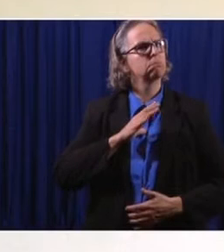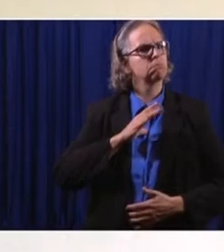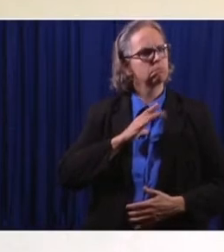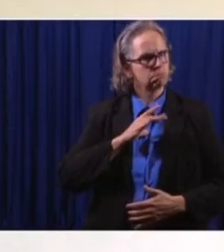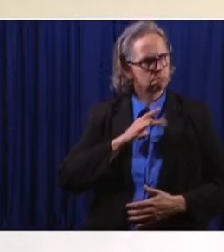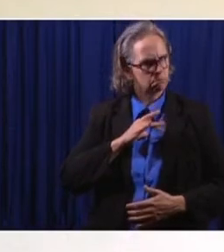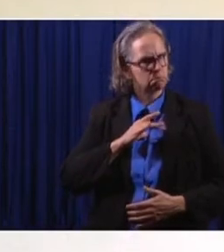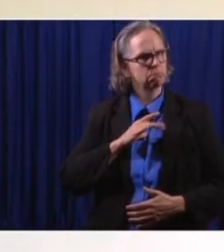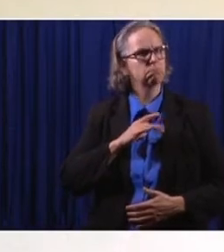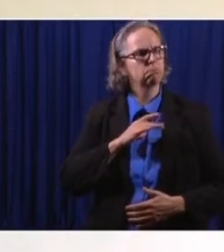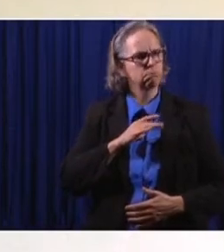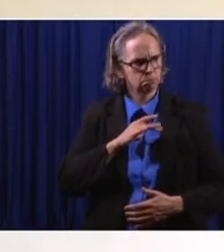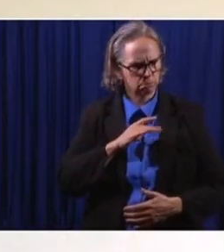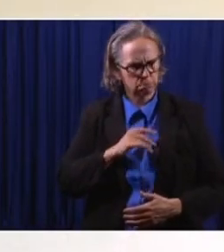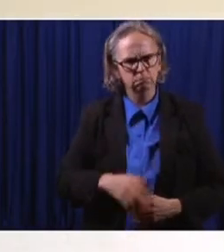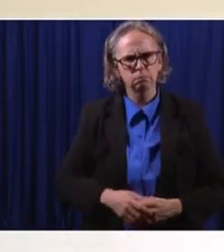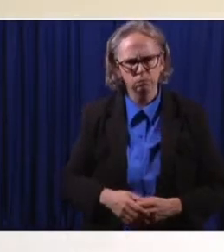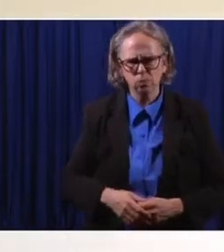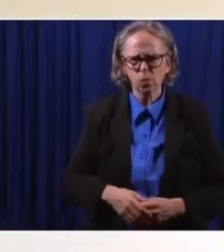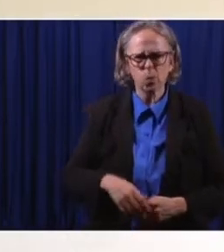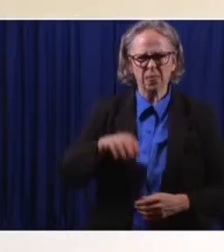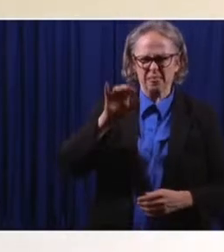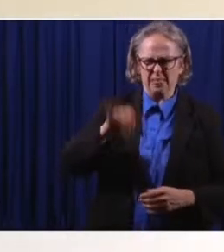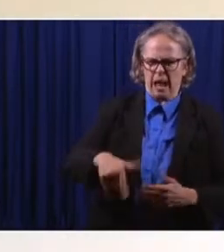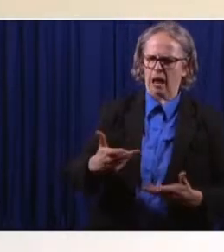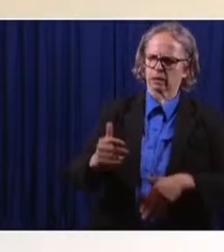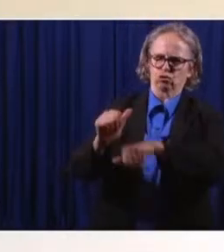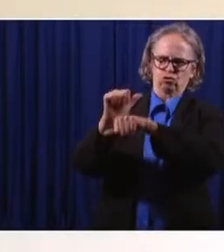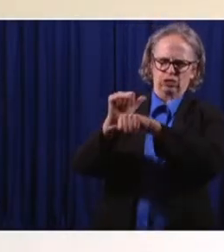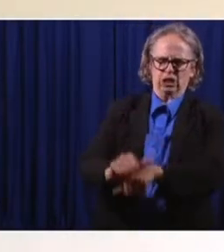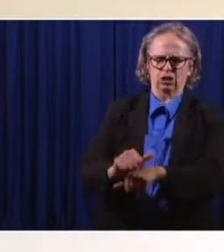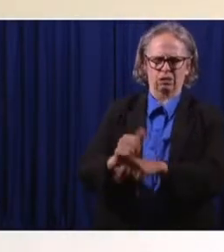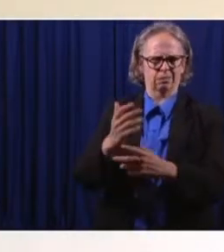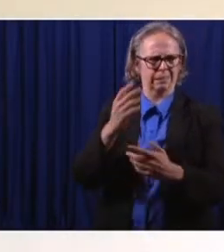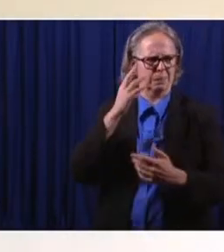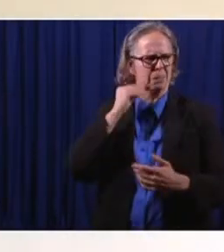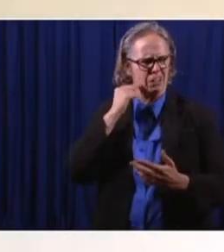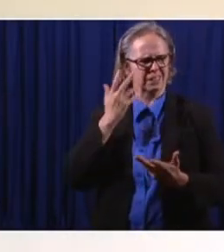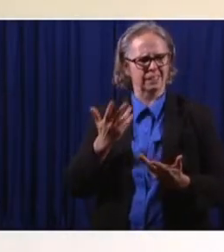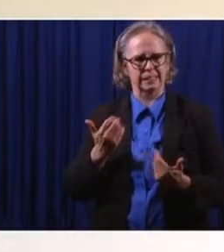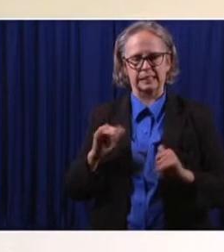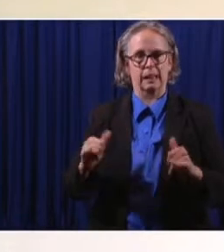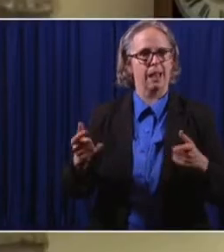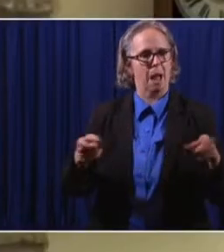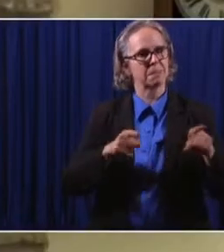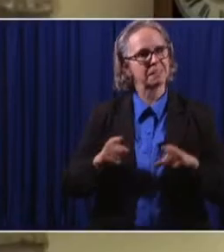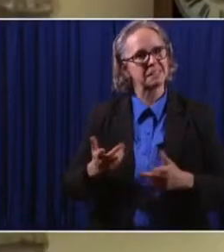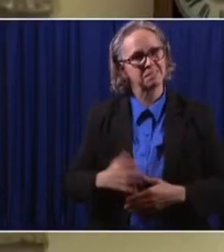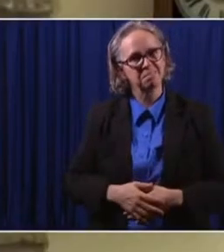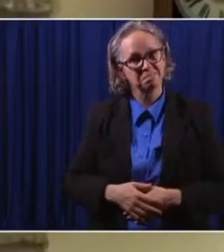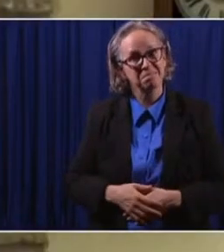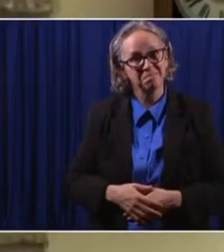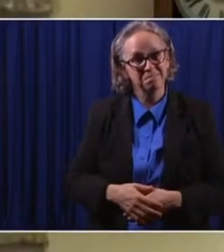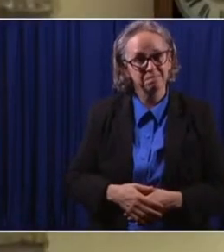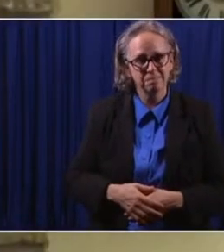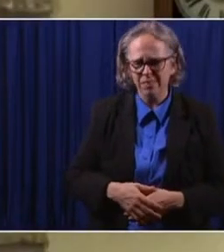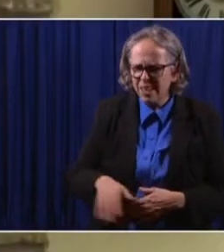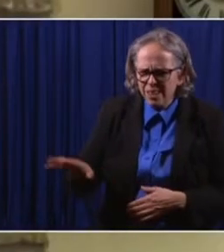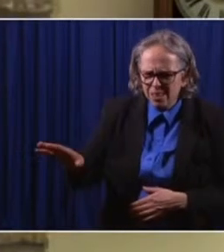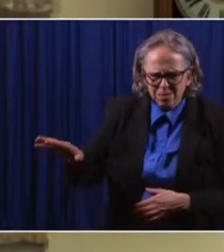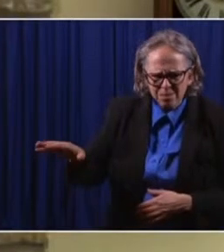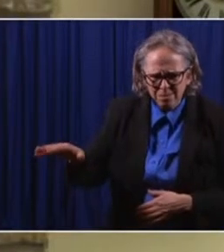necessary steps to be able to have that traditional educational experience as well. So Javi, college